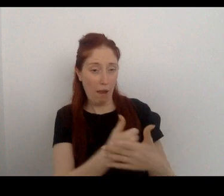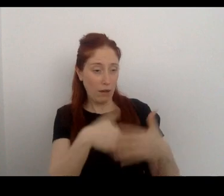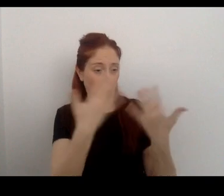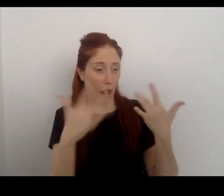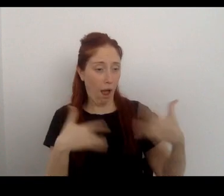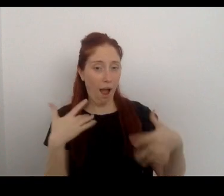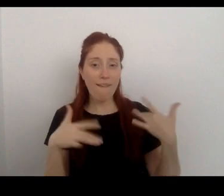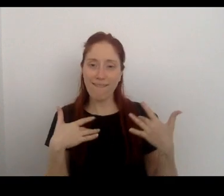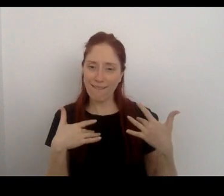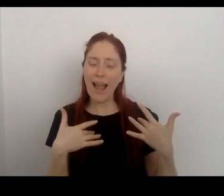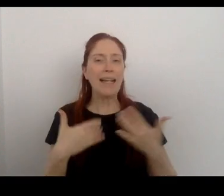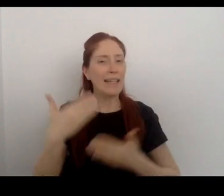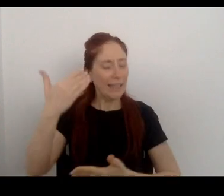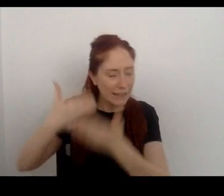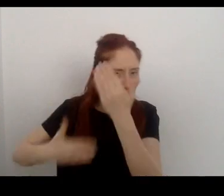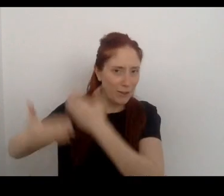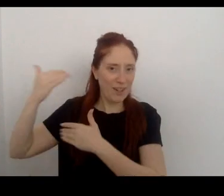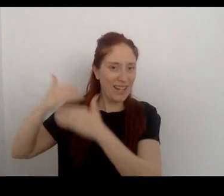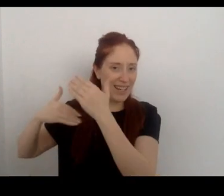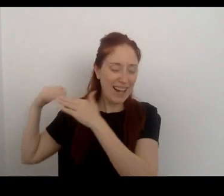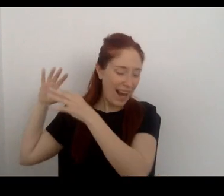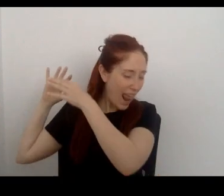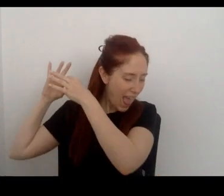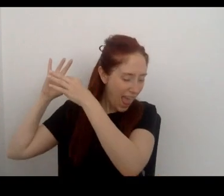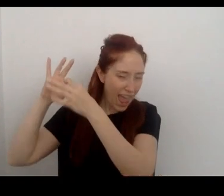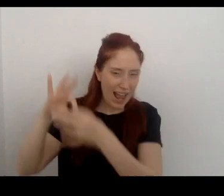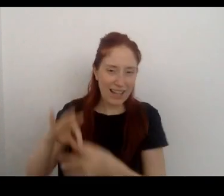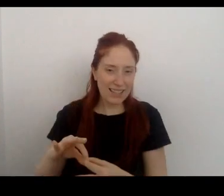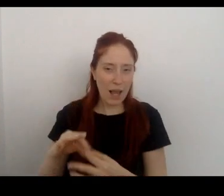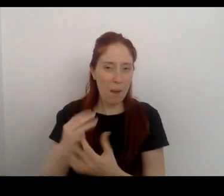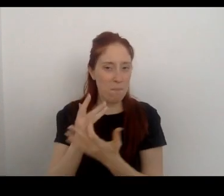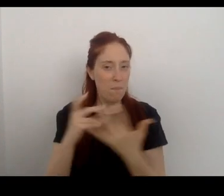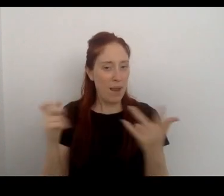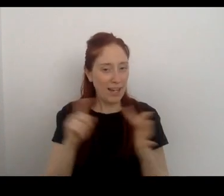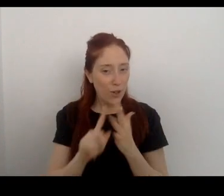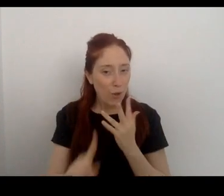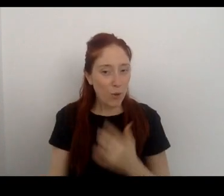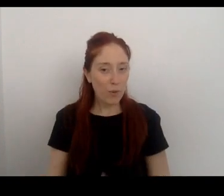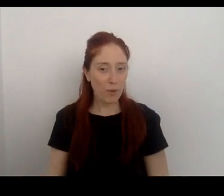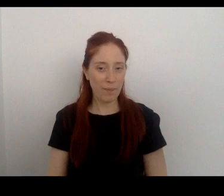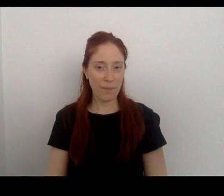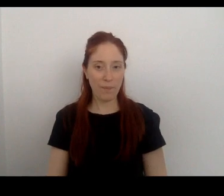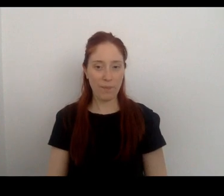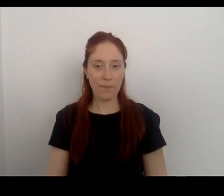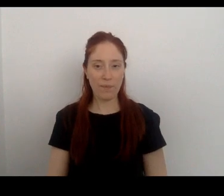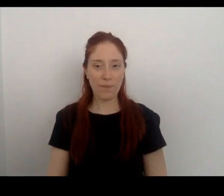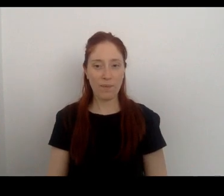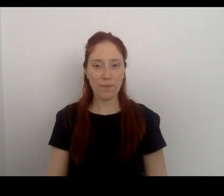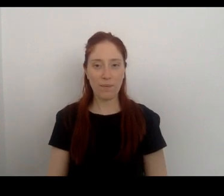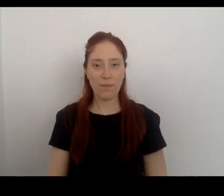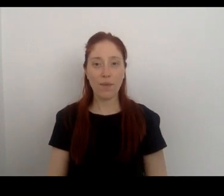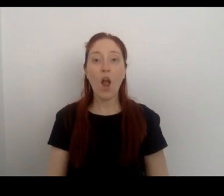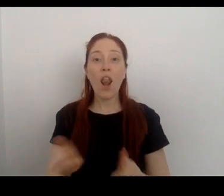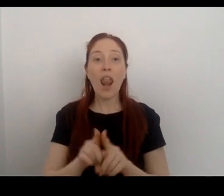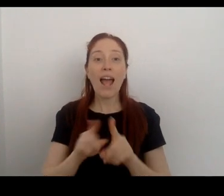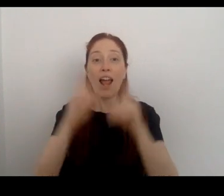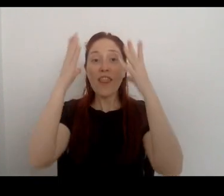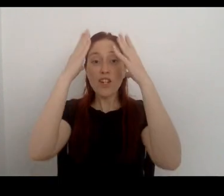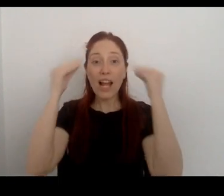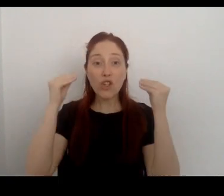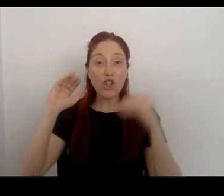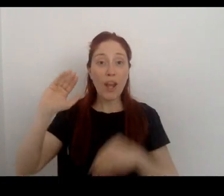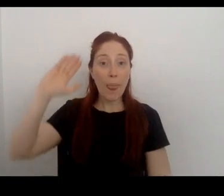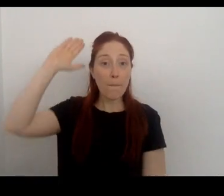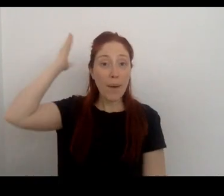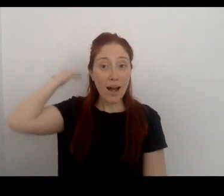mean, certainly the Dutch still life paintings, painters. I can see, a couple more